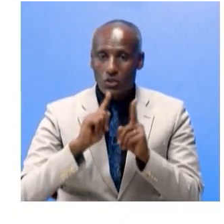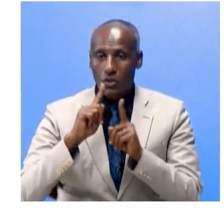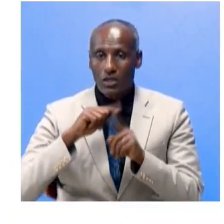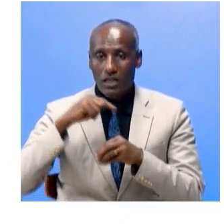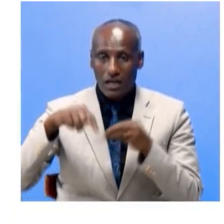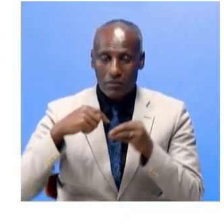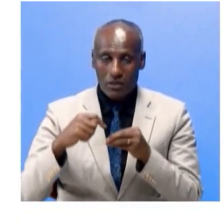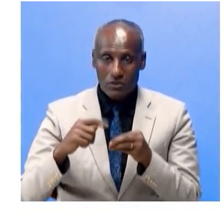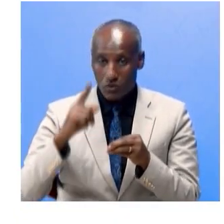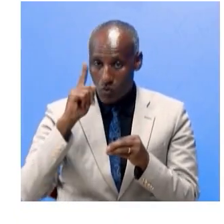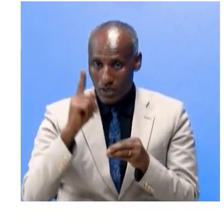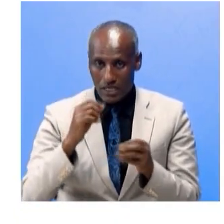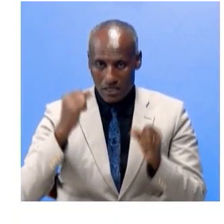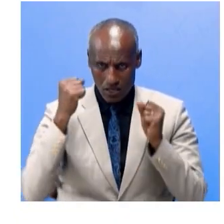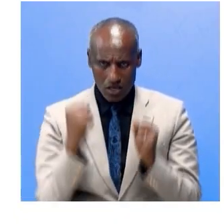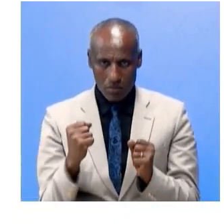ability.